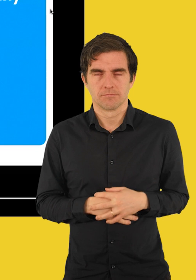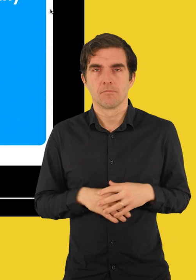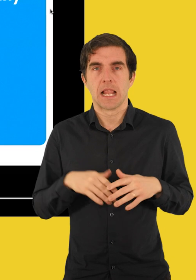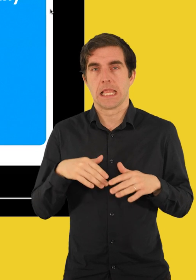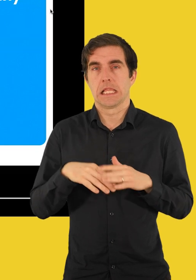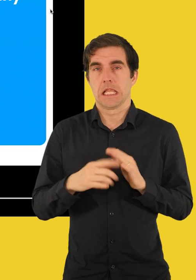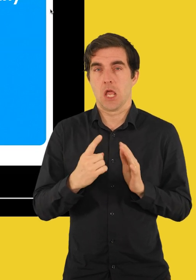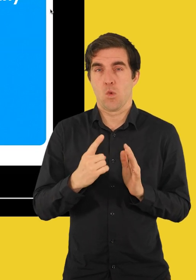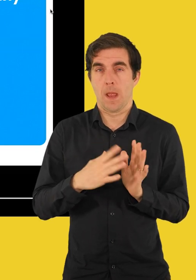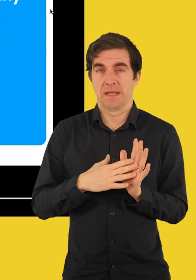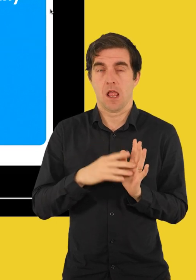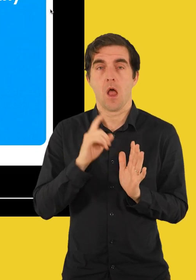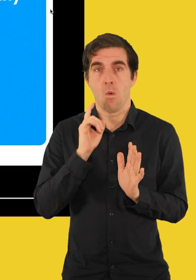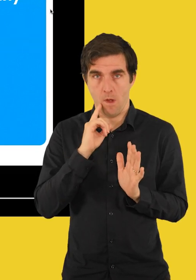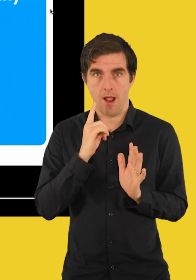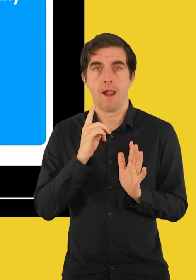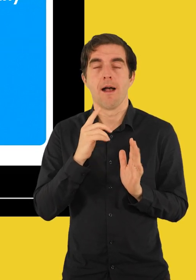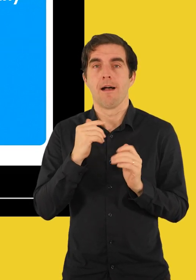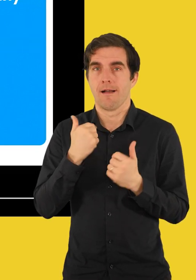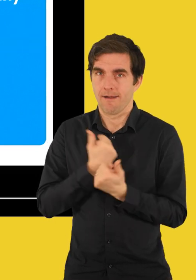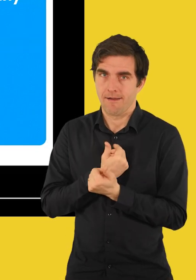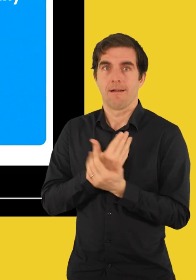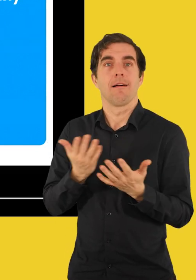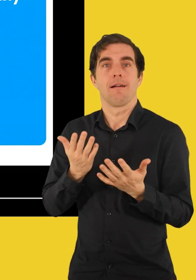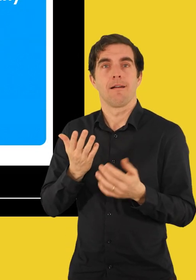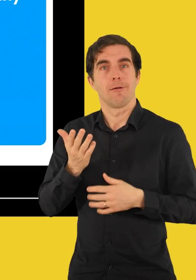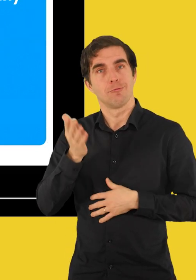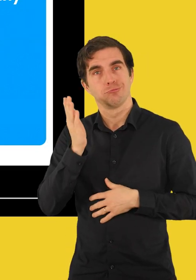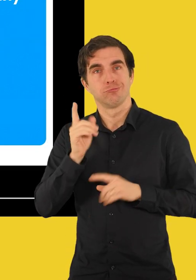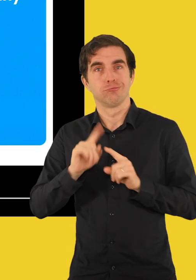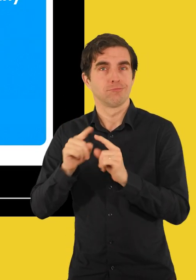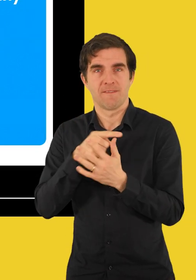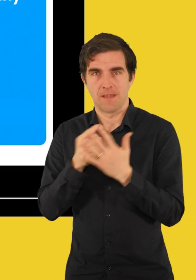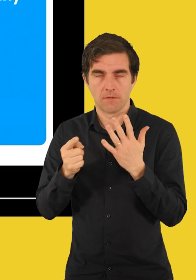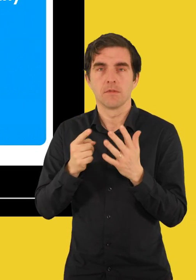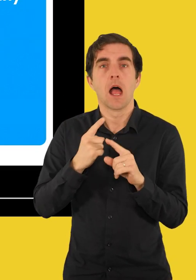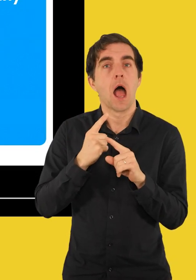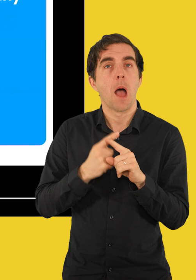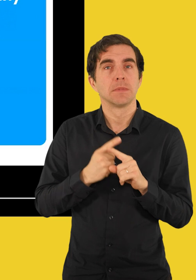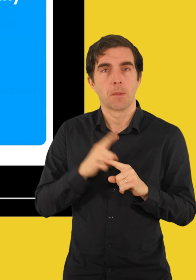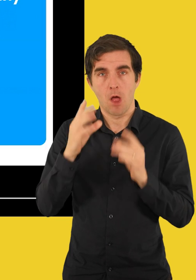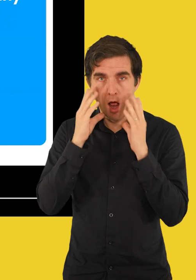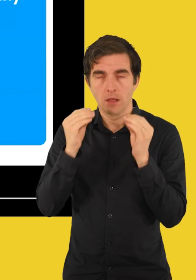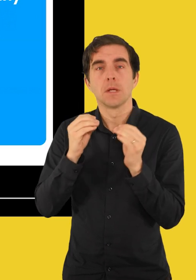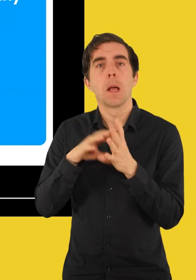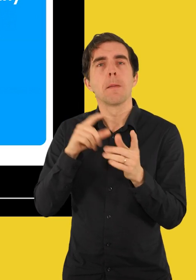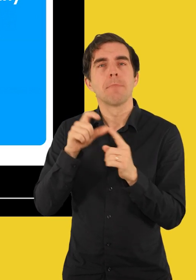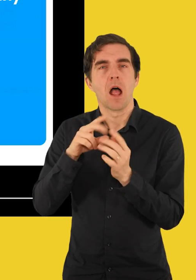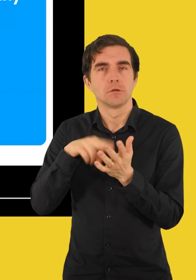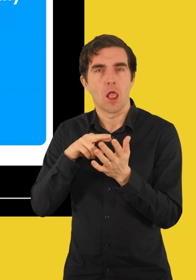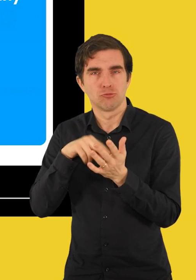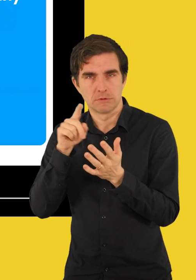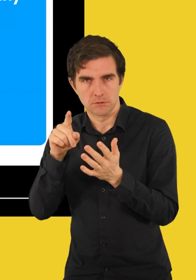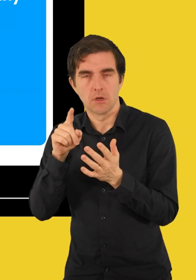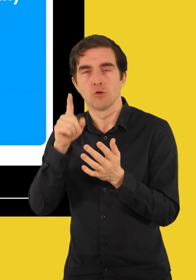For a moment, so we'll be joined by and hear presentations from five places: Amsterdam in Netherlands, Bad Nauheim in Germany,